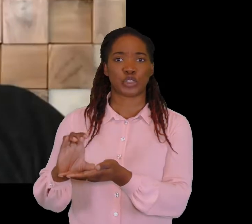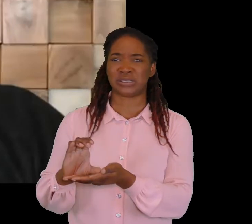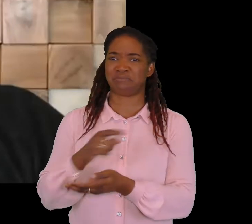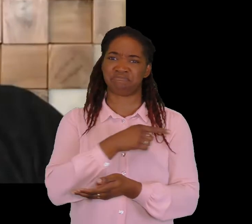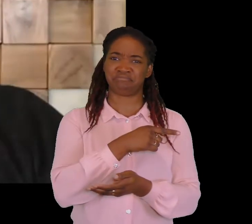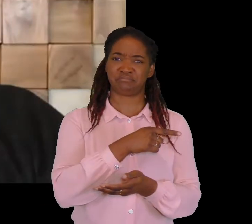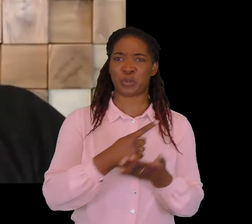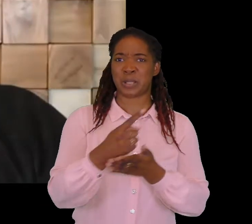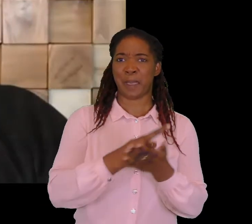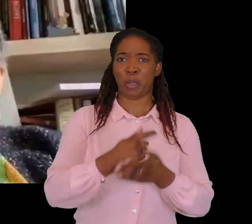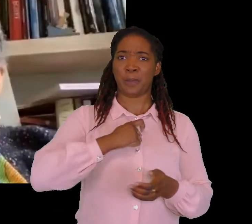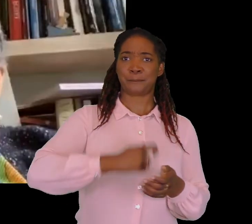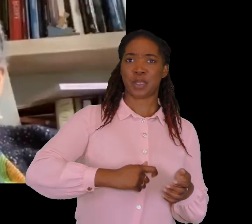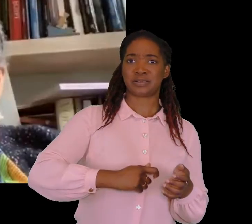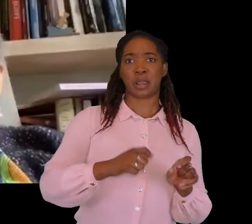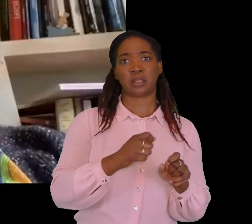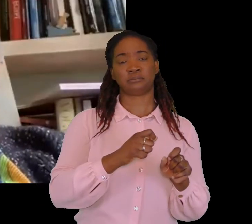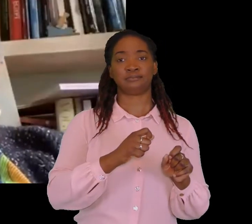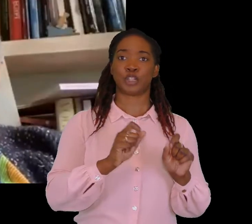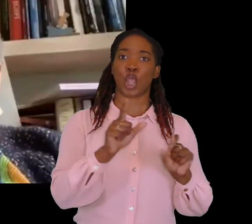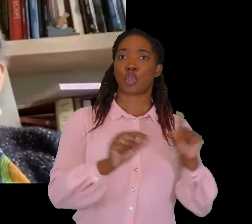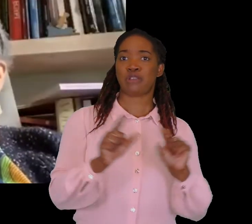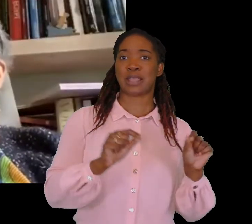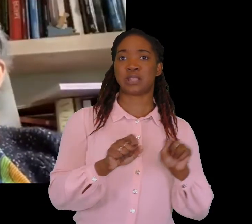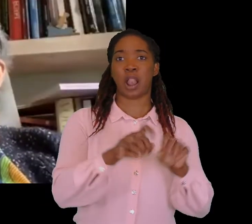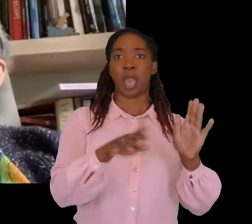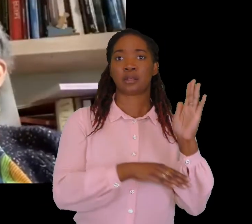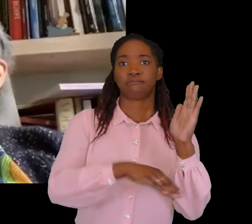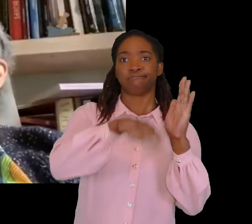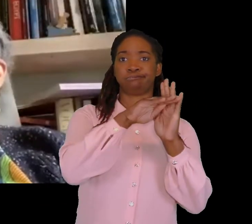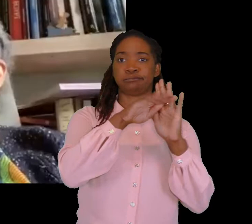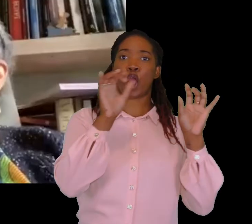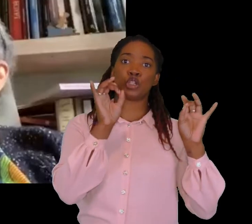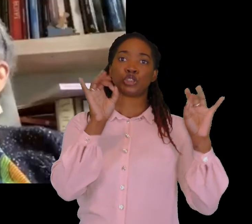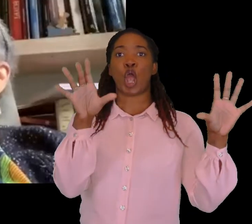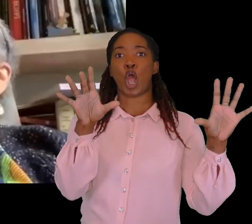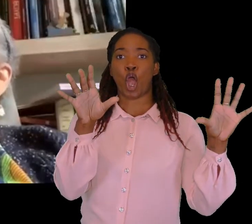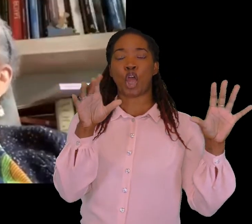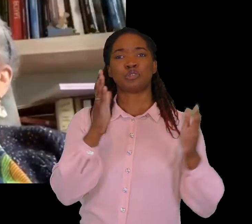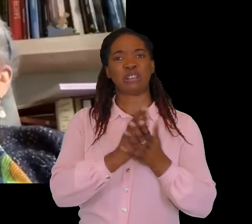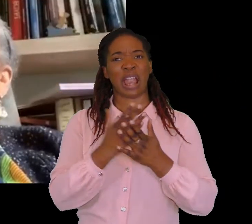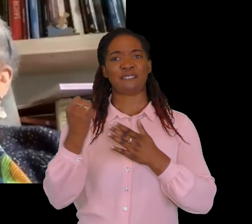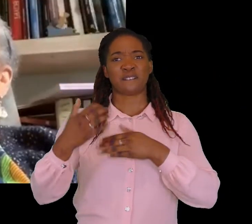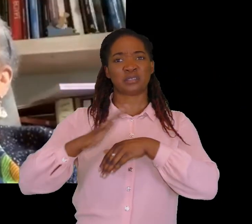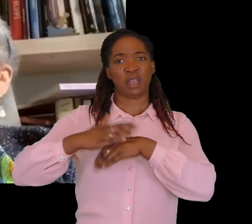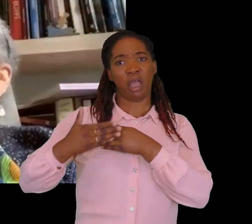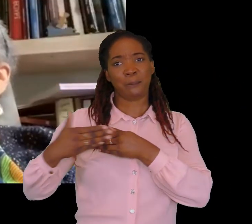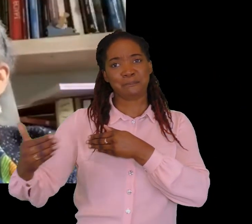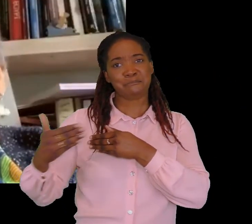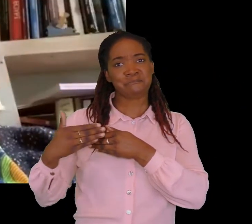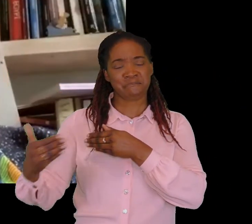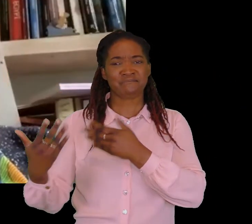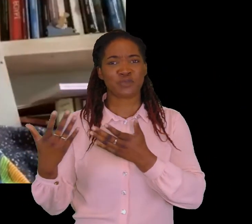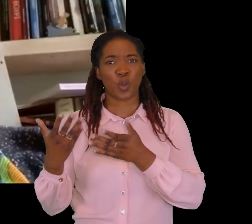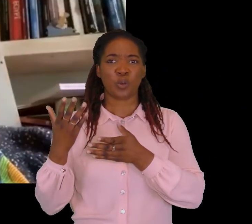the curator as star. Yeah. And there was this whole period of time where you